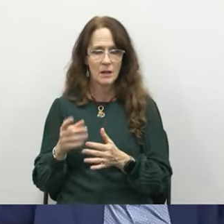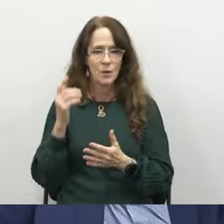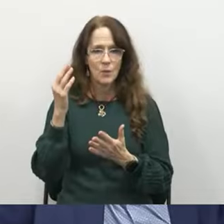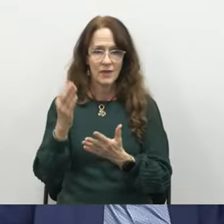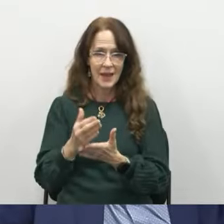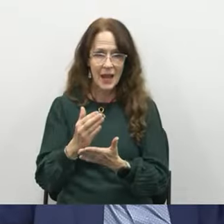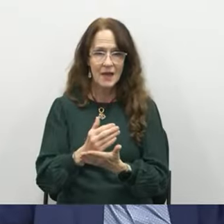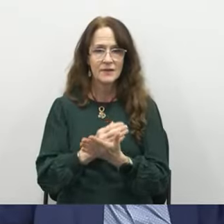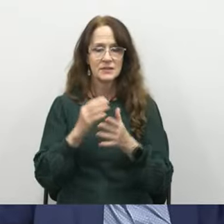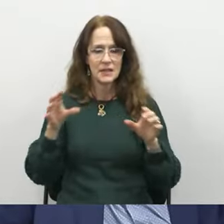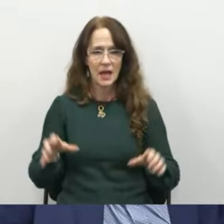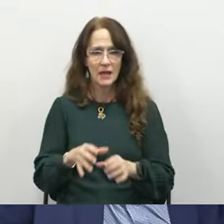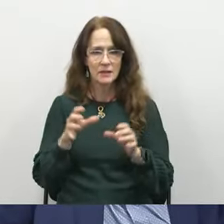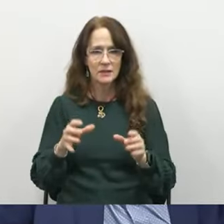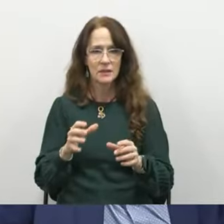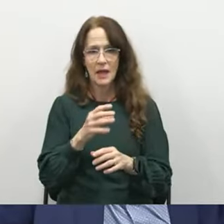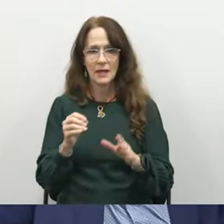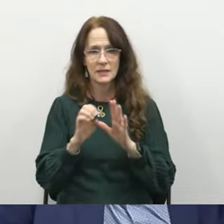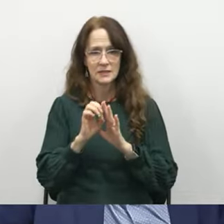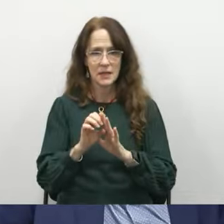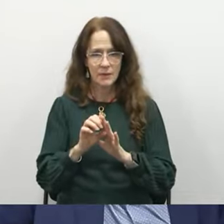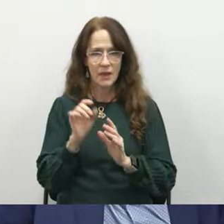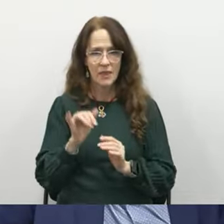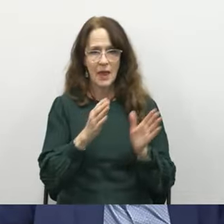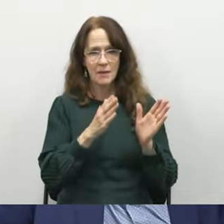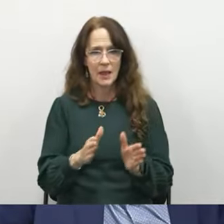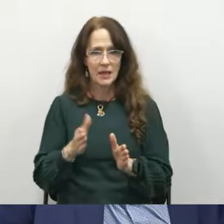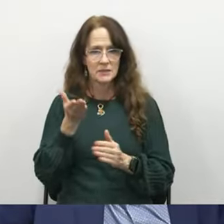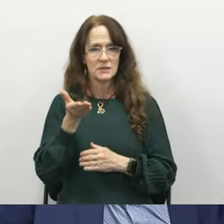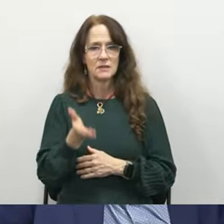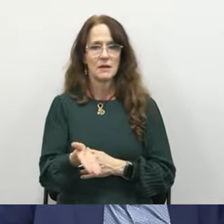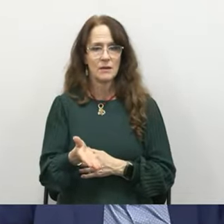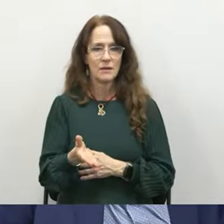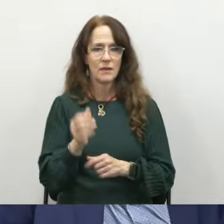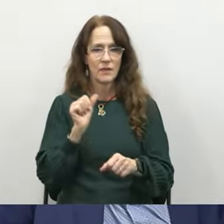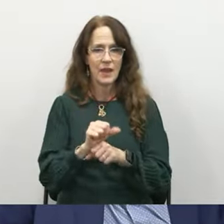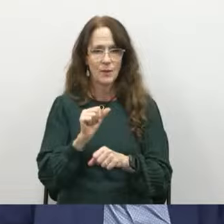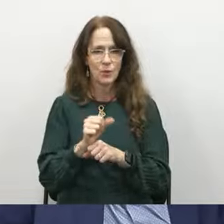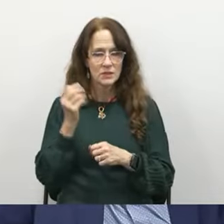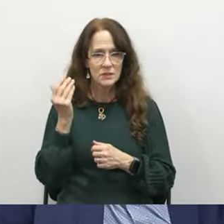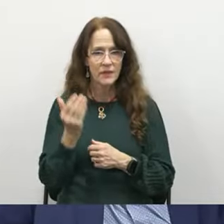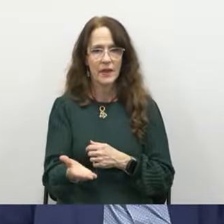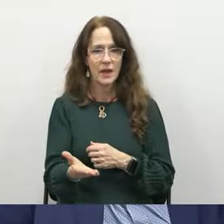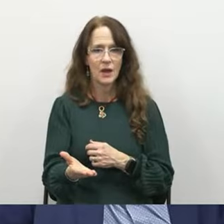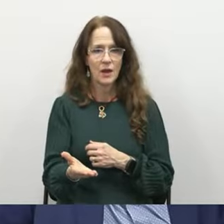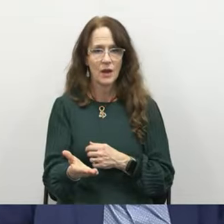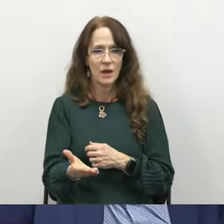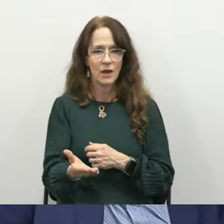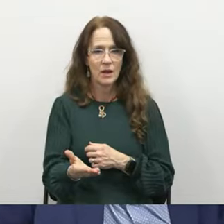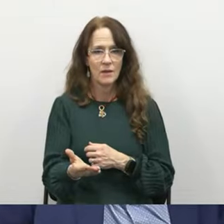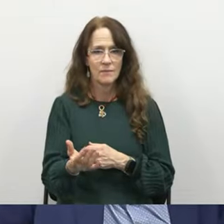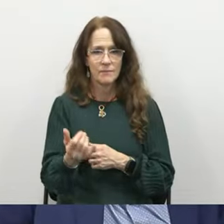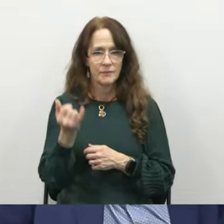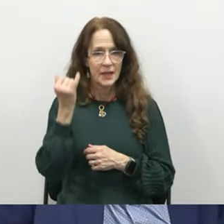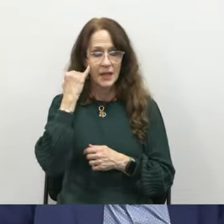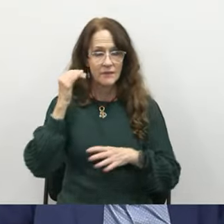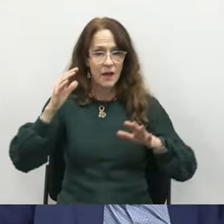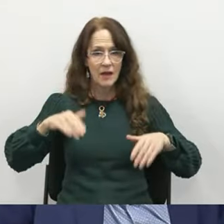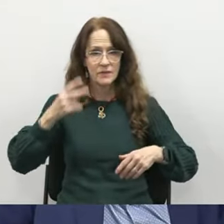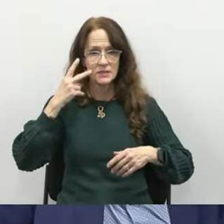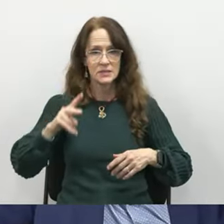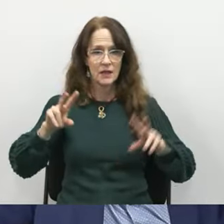and activities with examples. That plan exists. That work exists. If it had not been seen, then